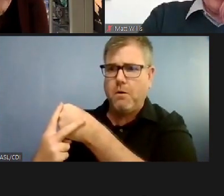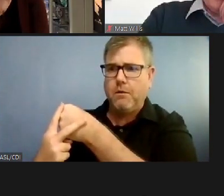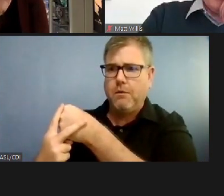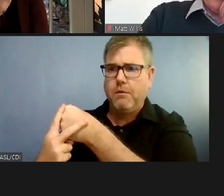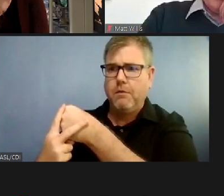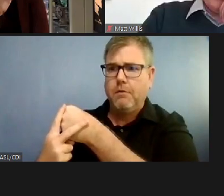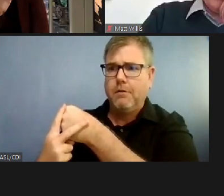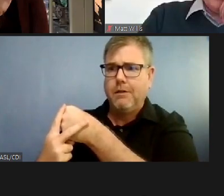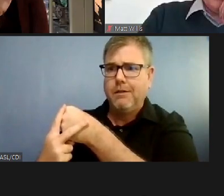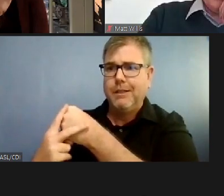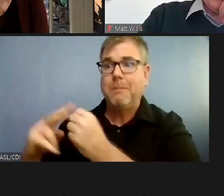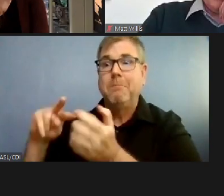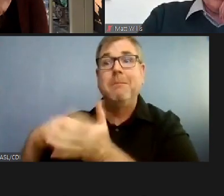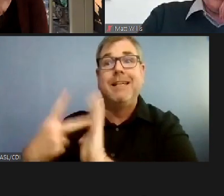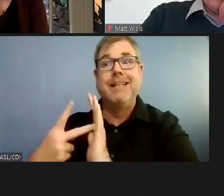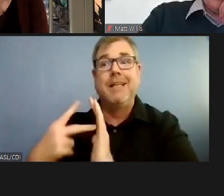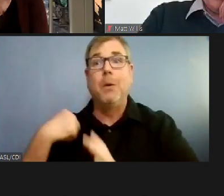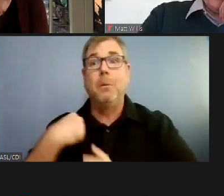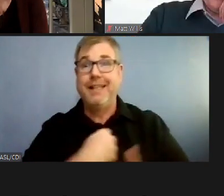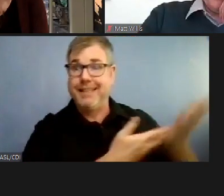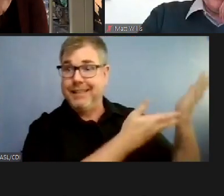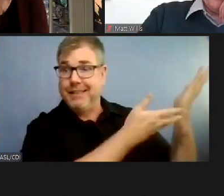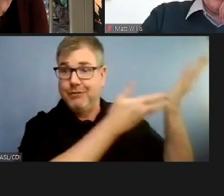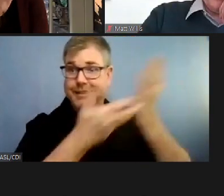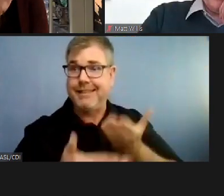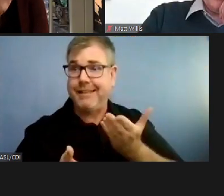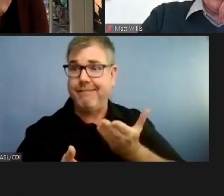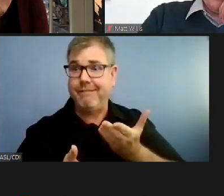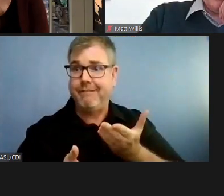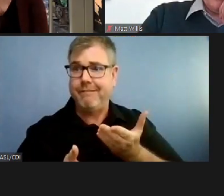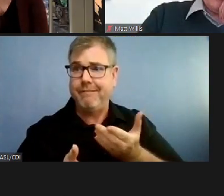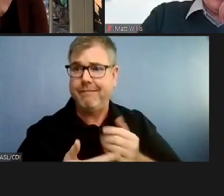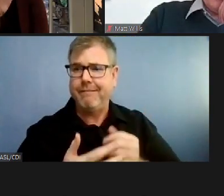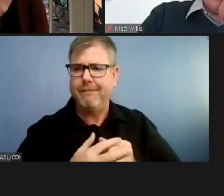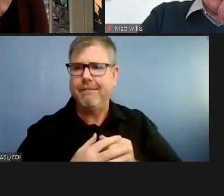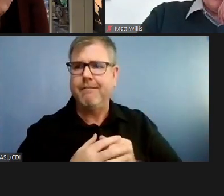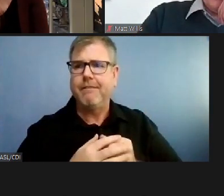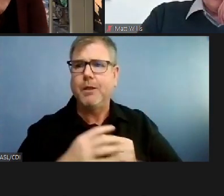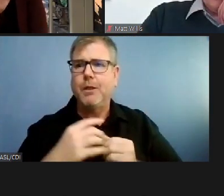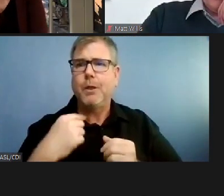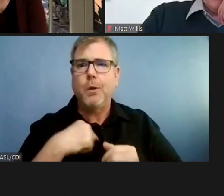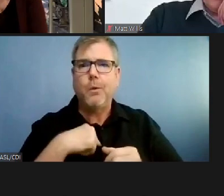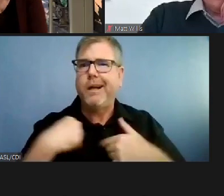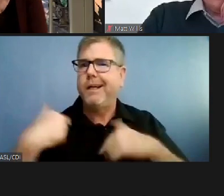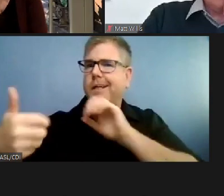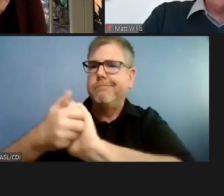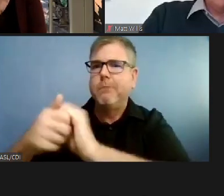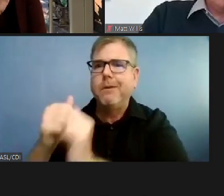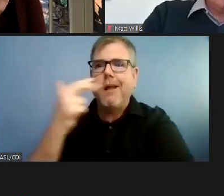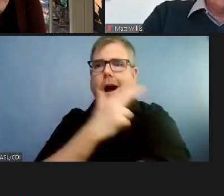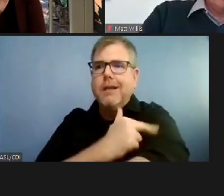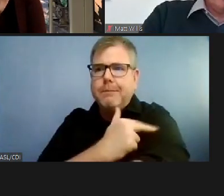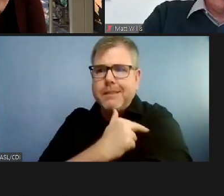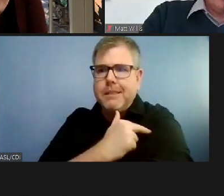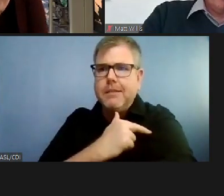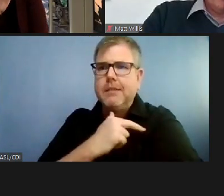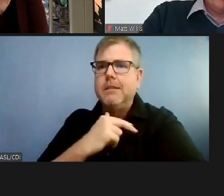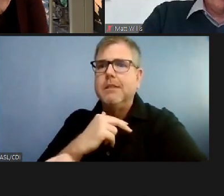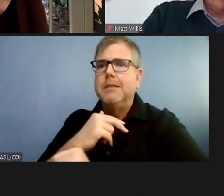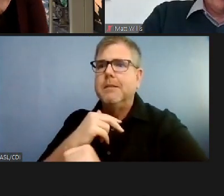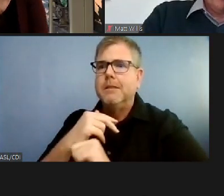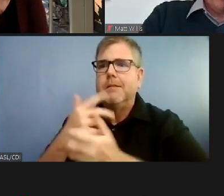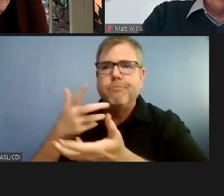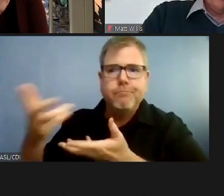with the outpatient facilities, or we work with the pod, and everybody's on cue, right?